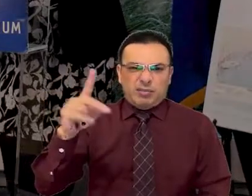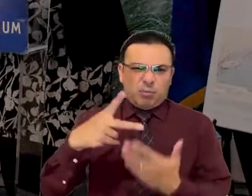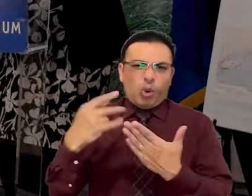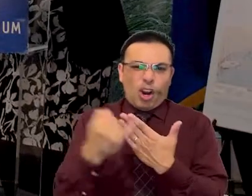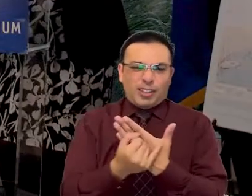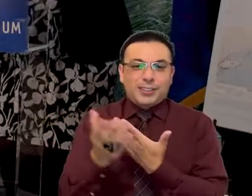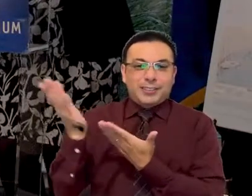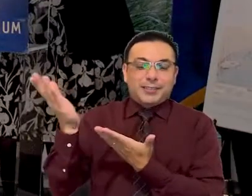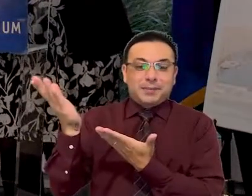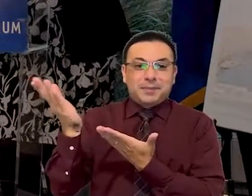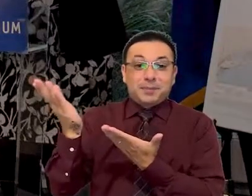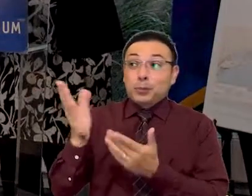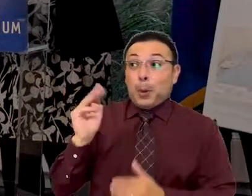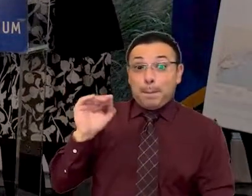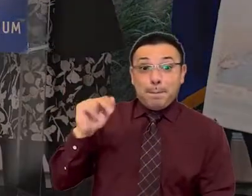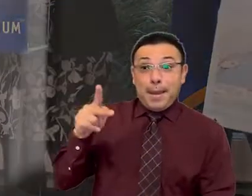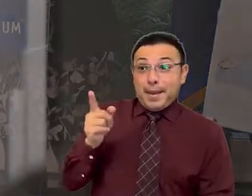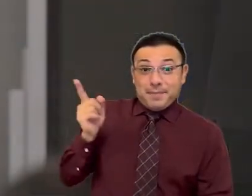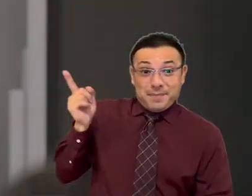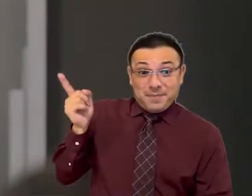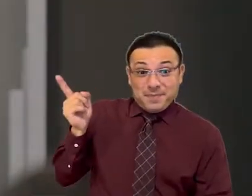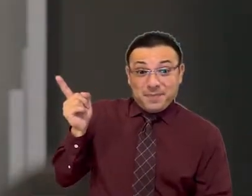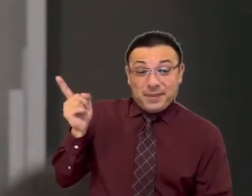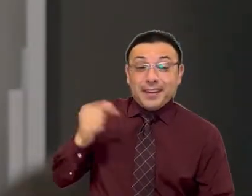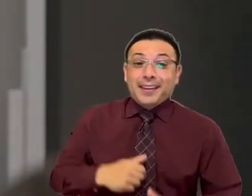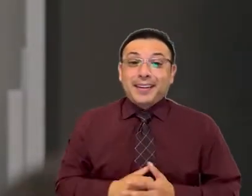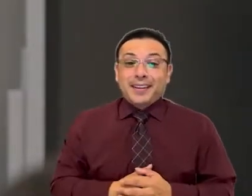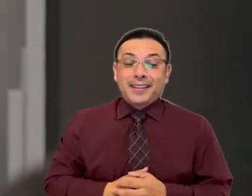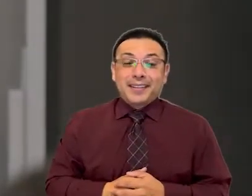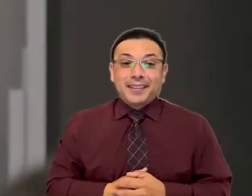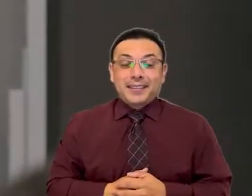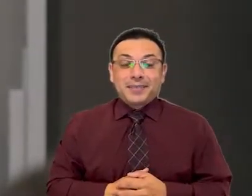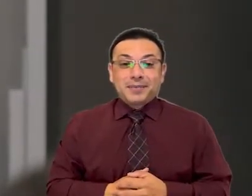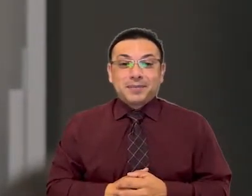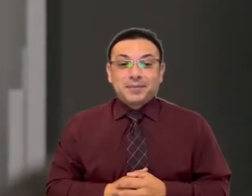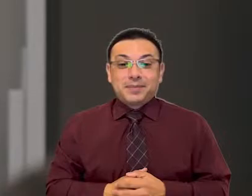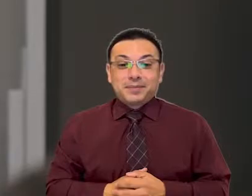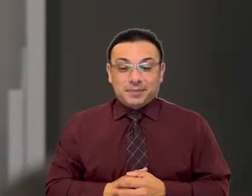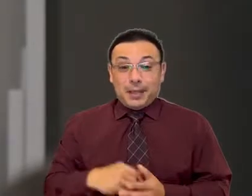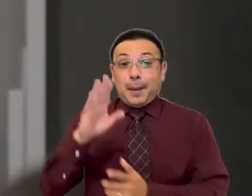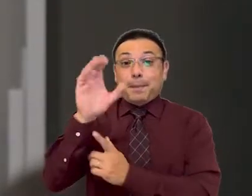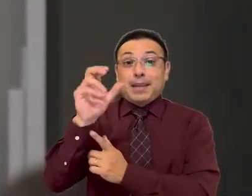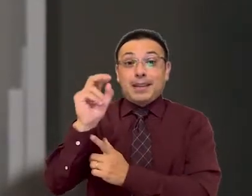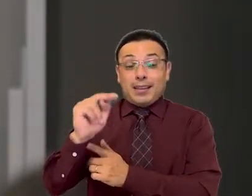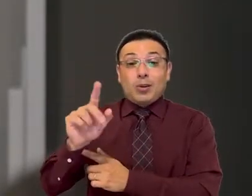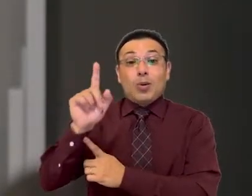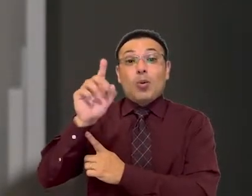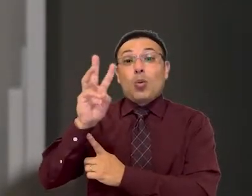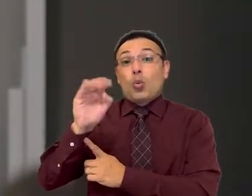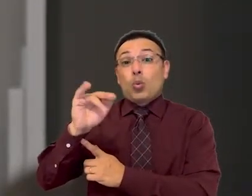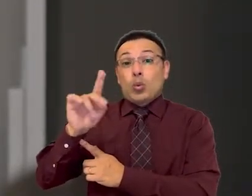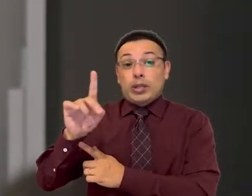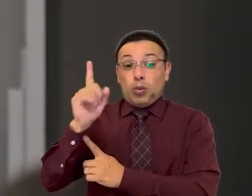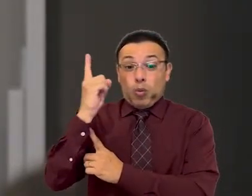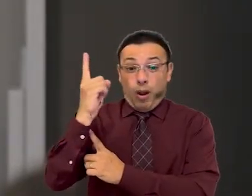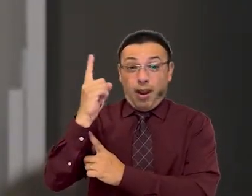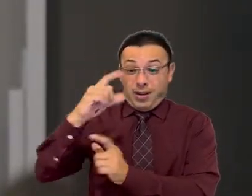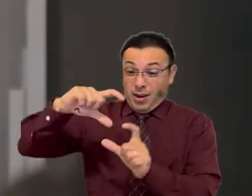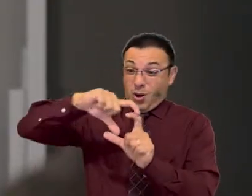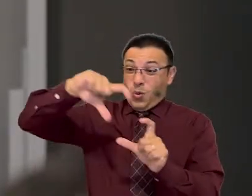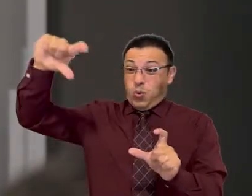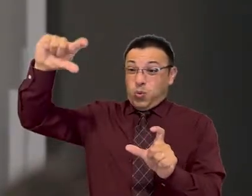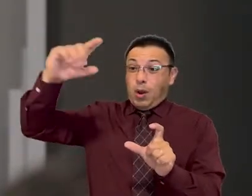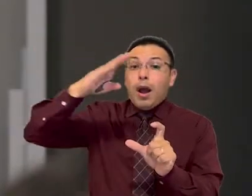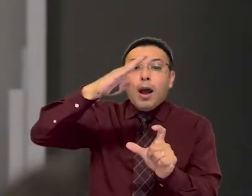could gesture a little better and speak into the microphone clearly, but Beacon Wind 1 only fills the first half of the lease